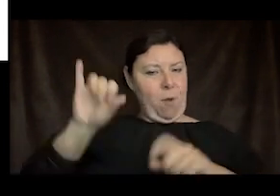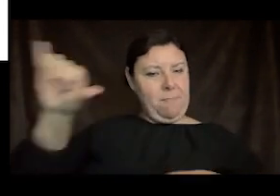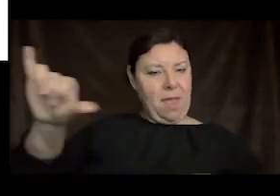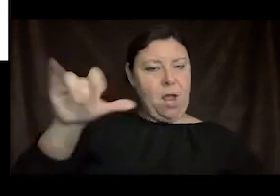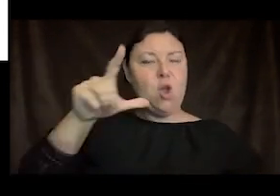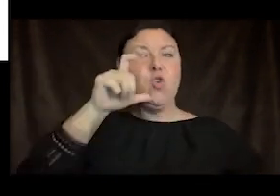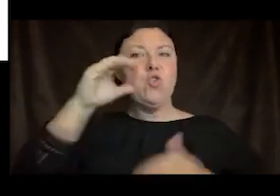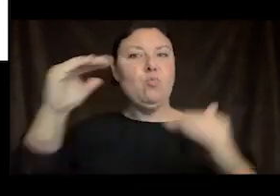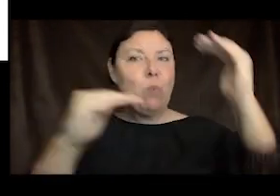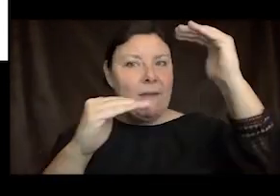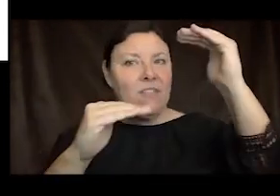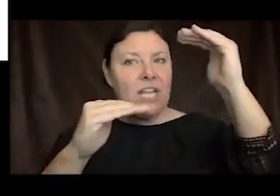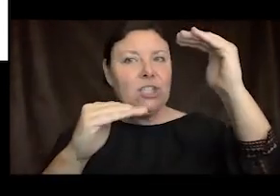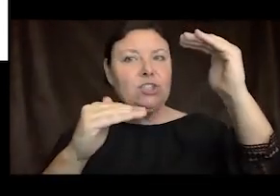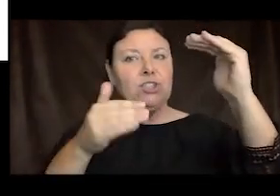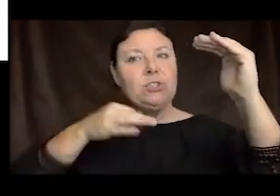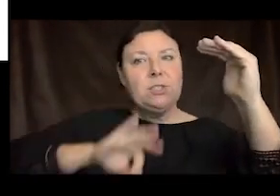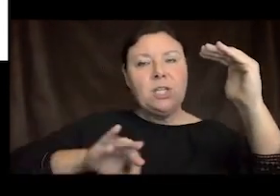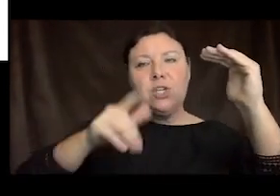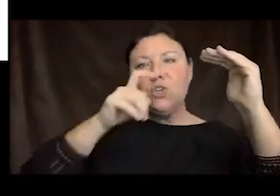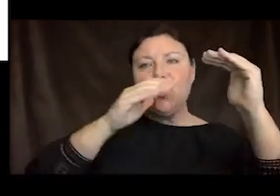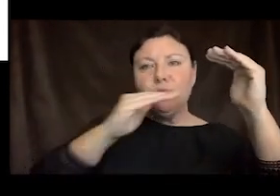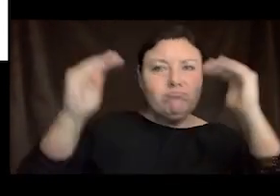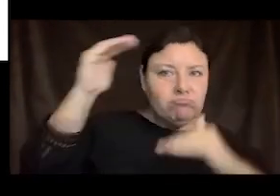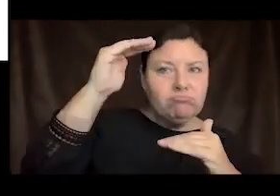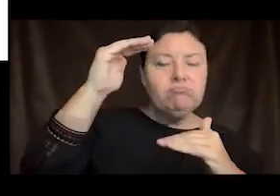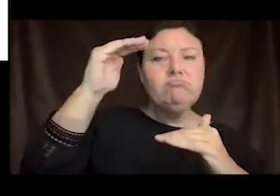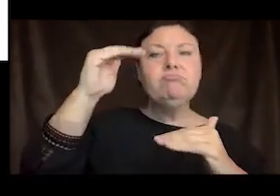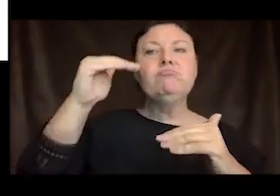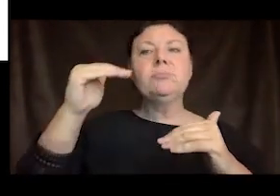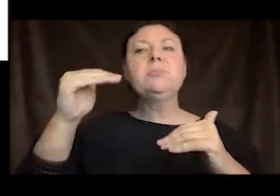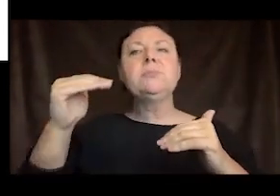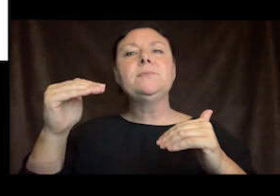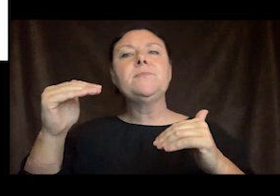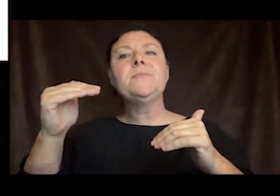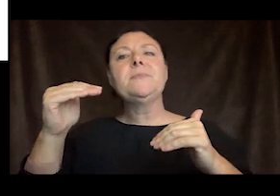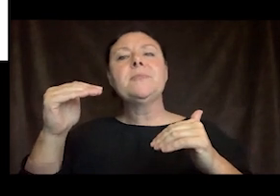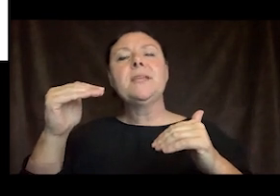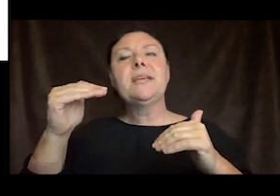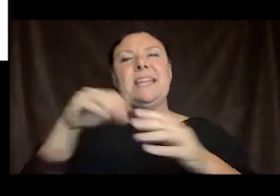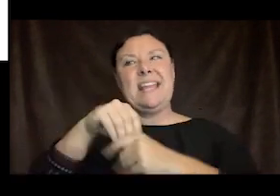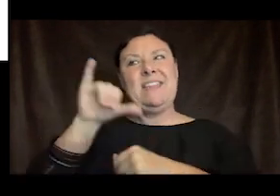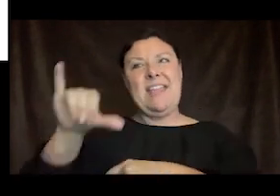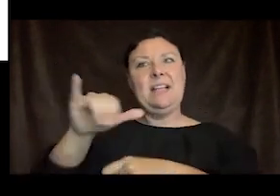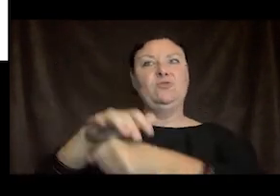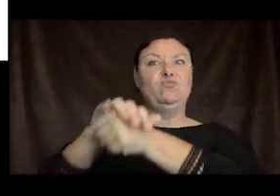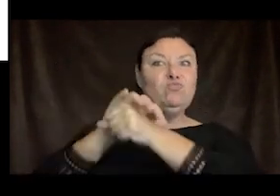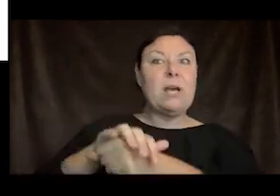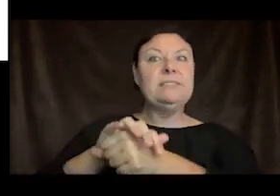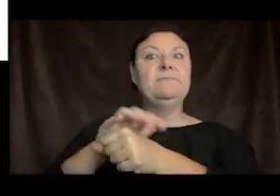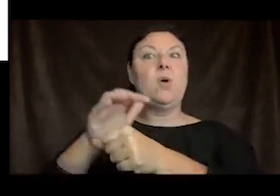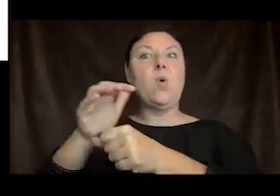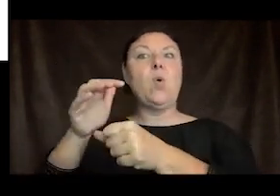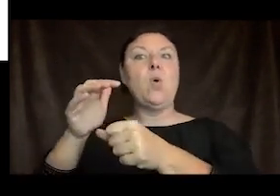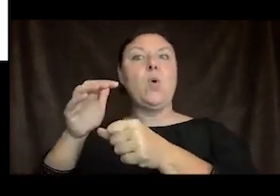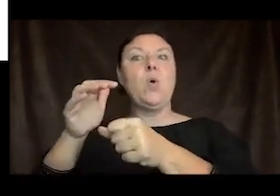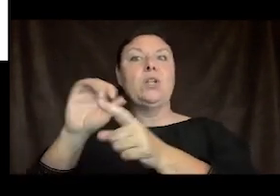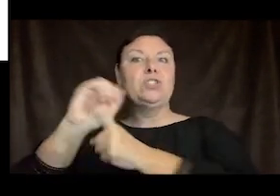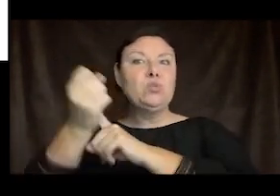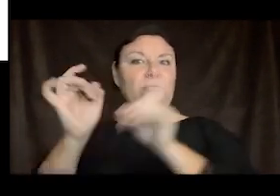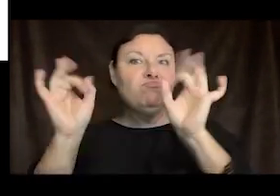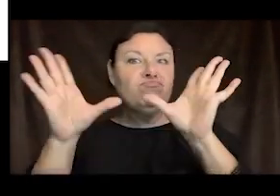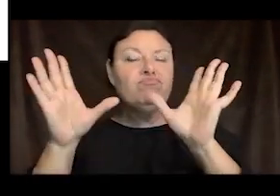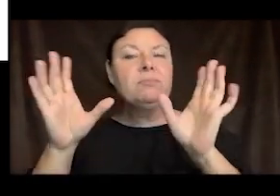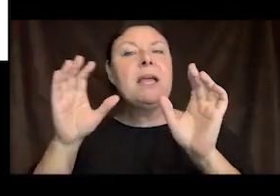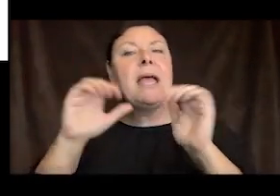Who's privileged here? Who's advantaged? Who's disadvantaged? And in this really stressful situation, how can we leave with a